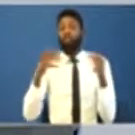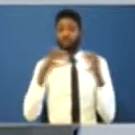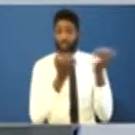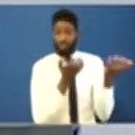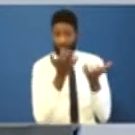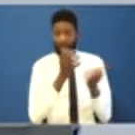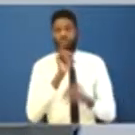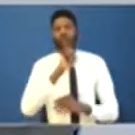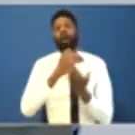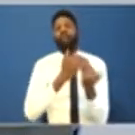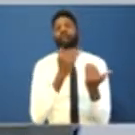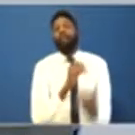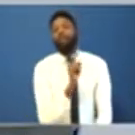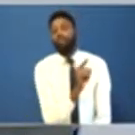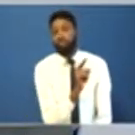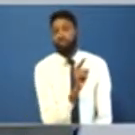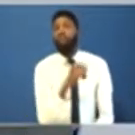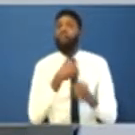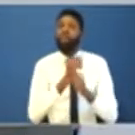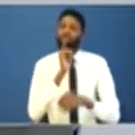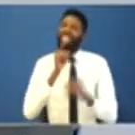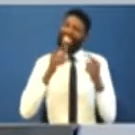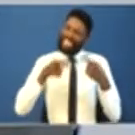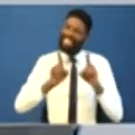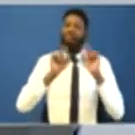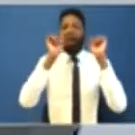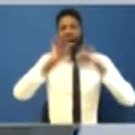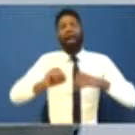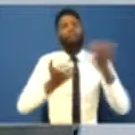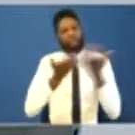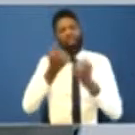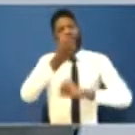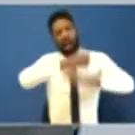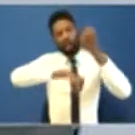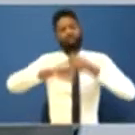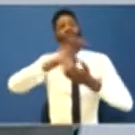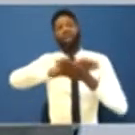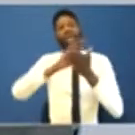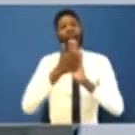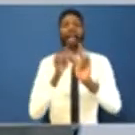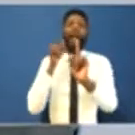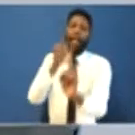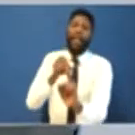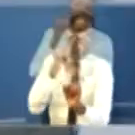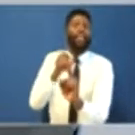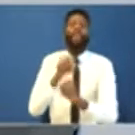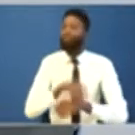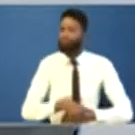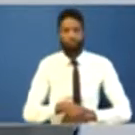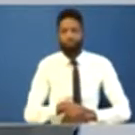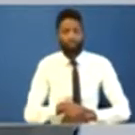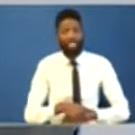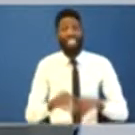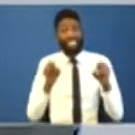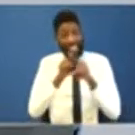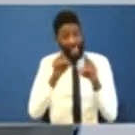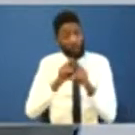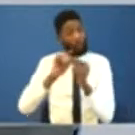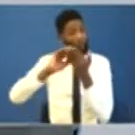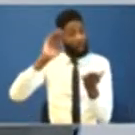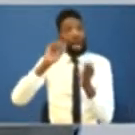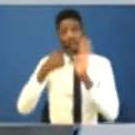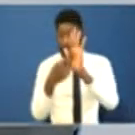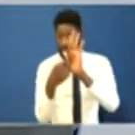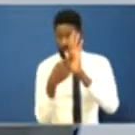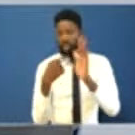people to make sure that they're able to do their business without enhancement and especially i'll give